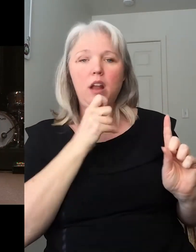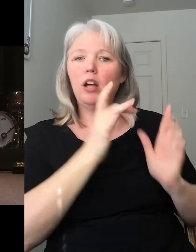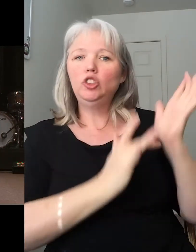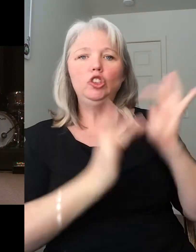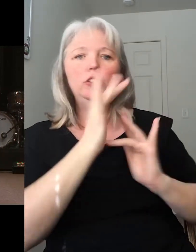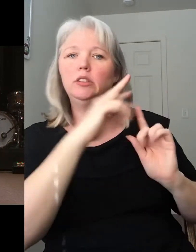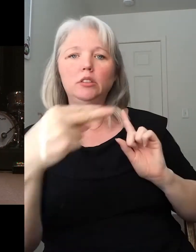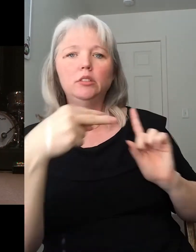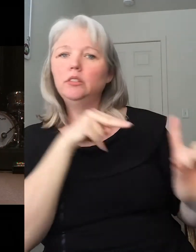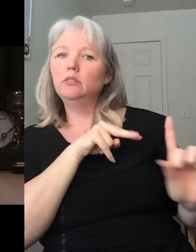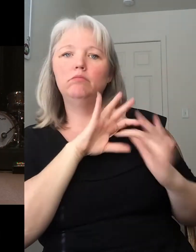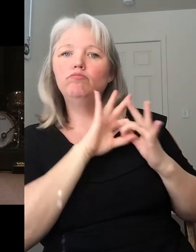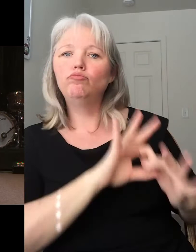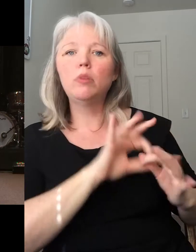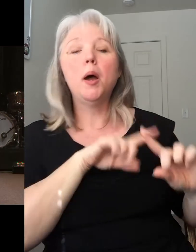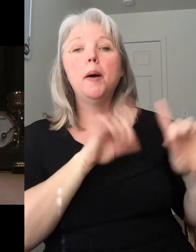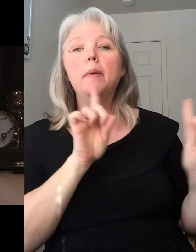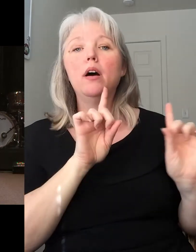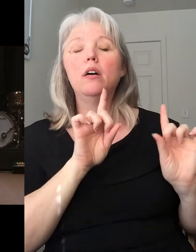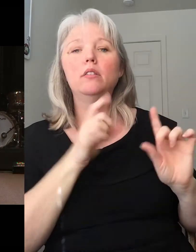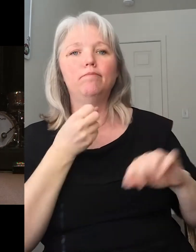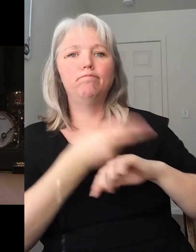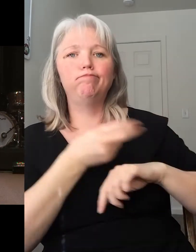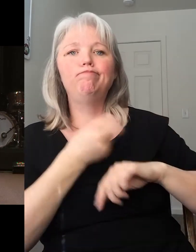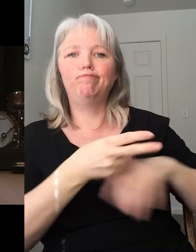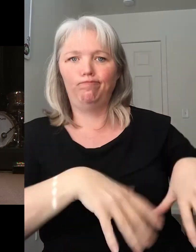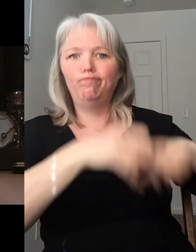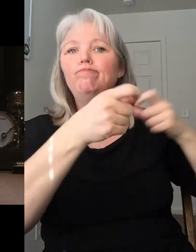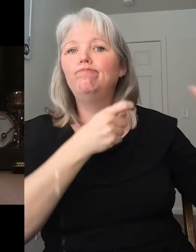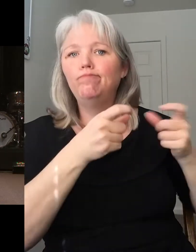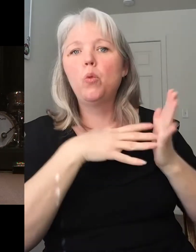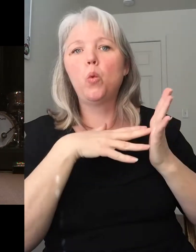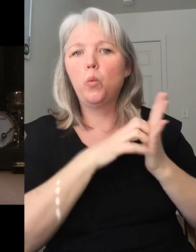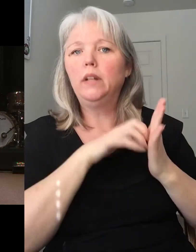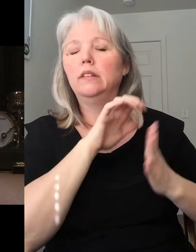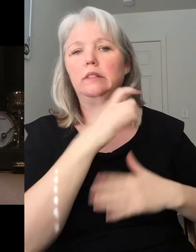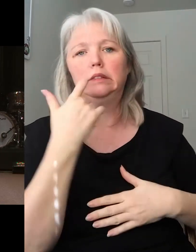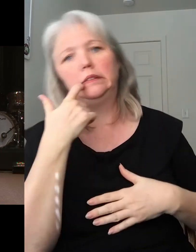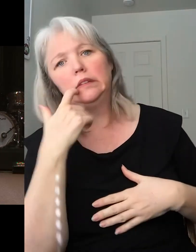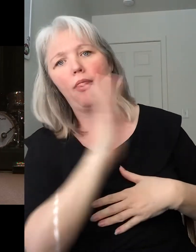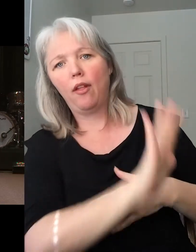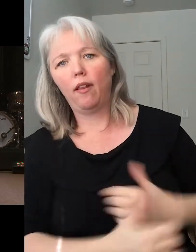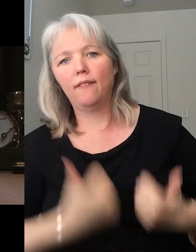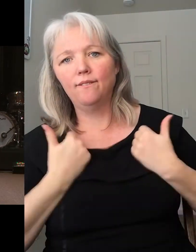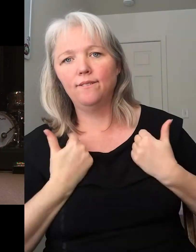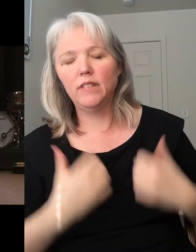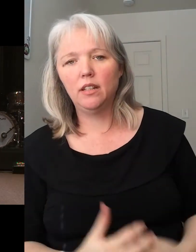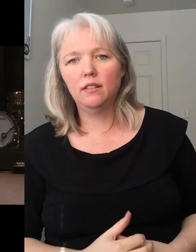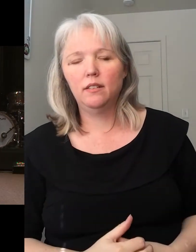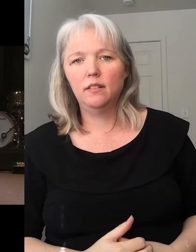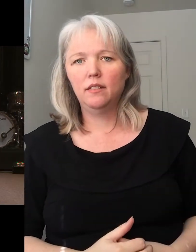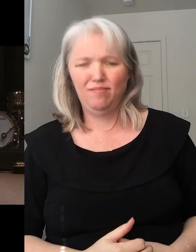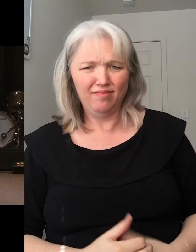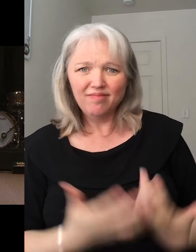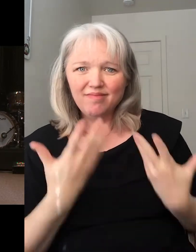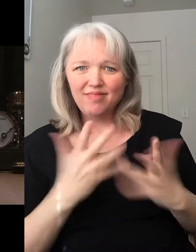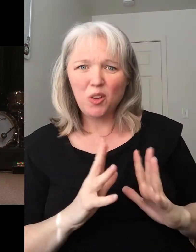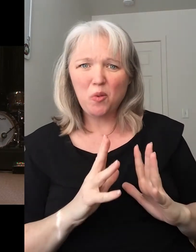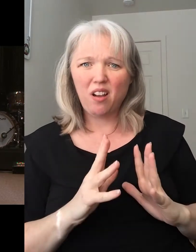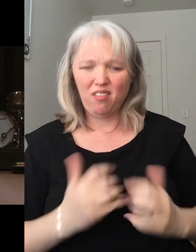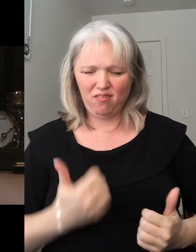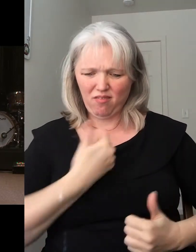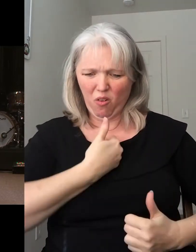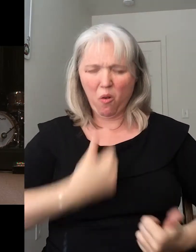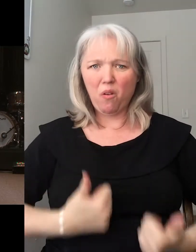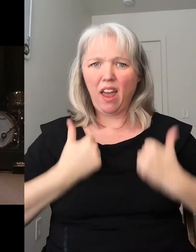by their place in Jesus Christ, but by the defeats that have taken over and the weaknesses of their lives. I don't think we want to